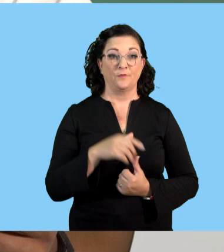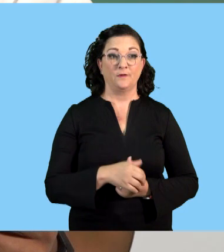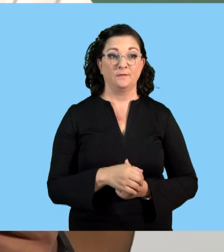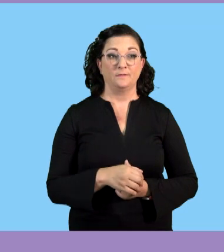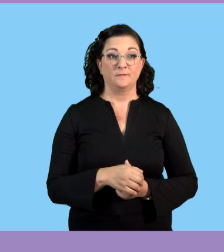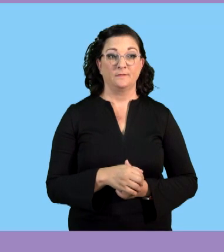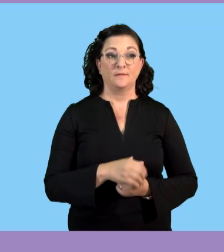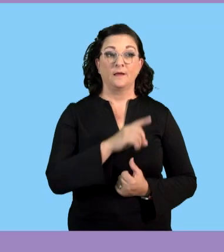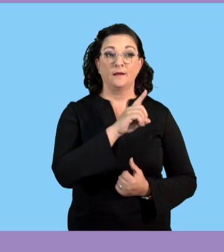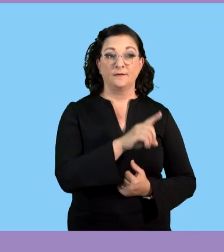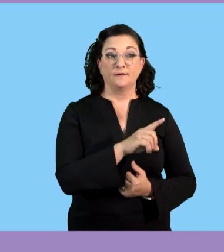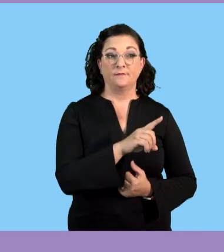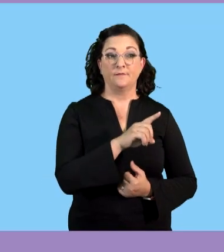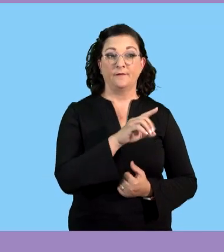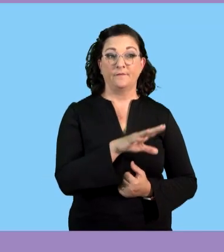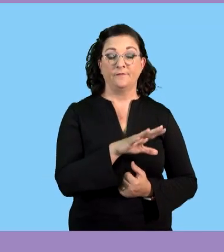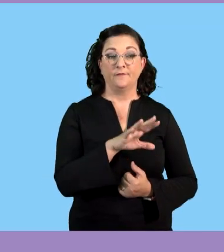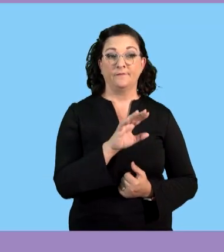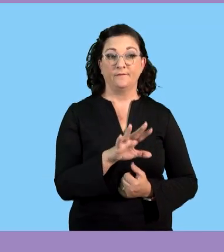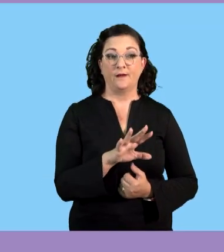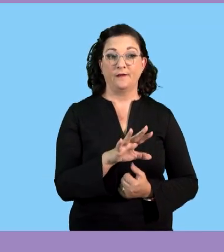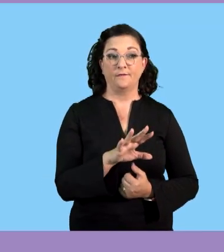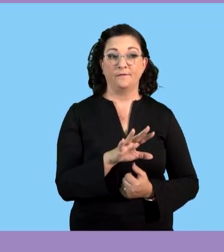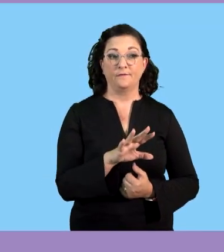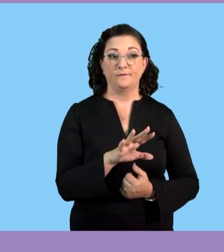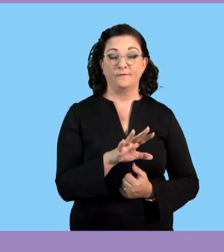Yes, this is